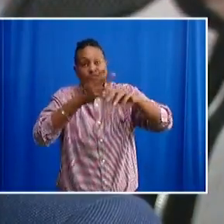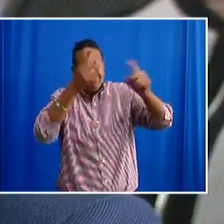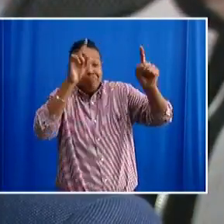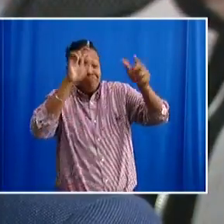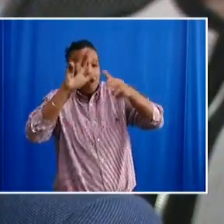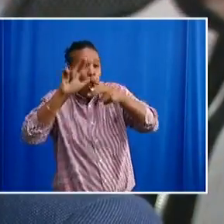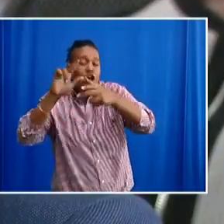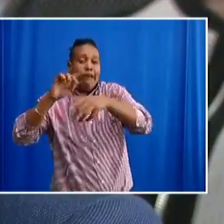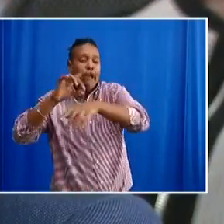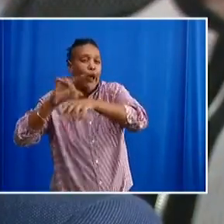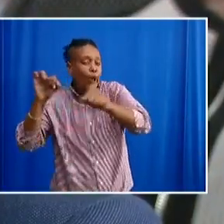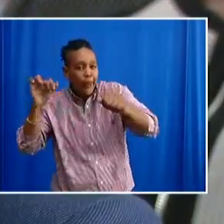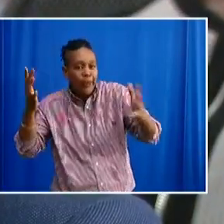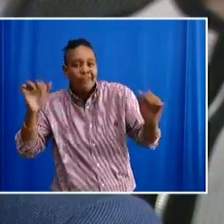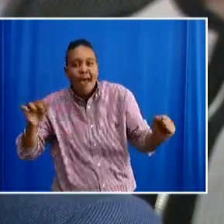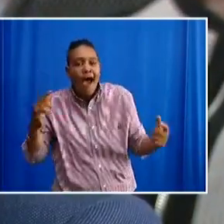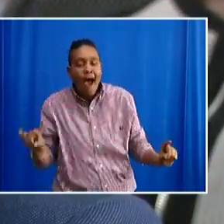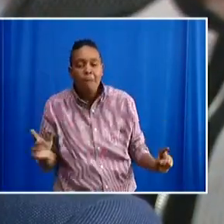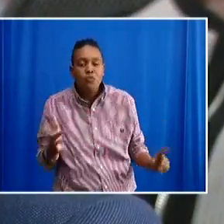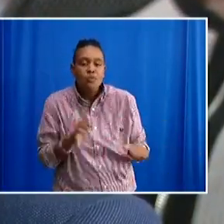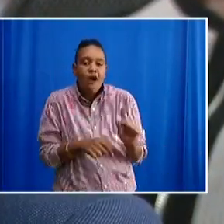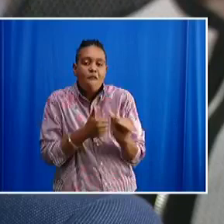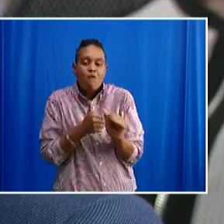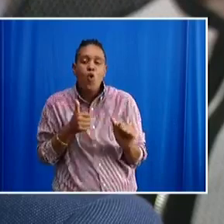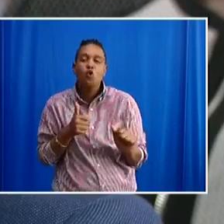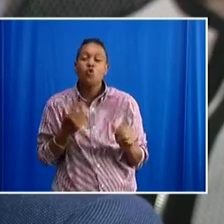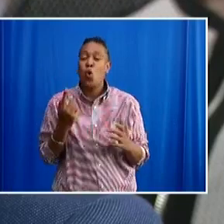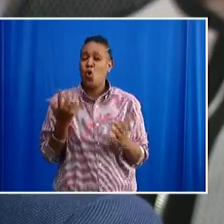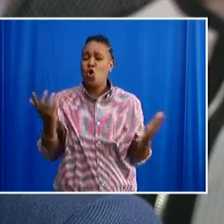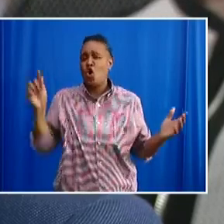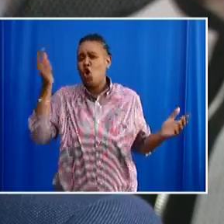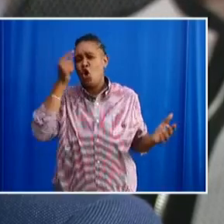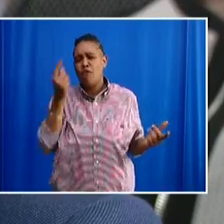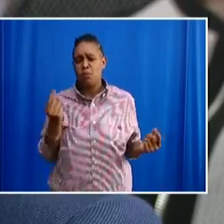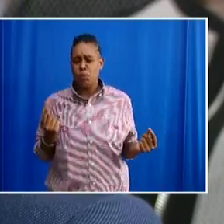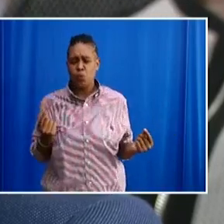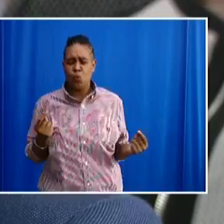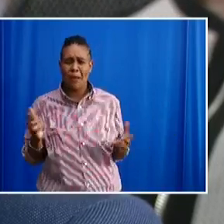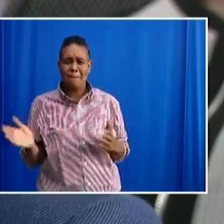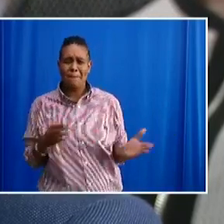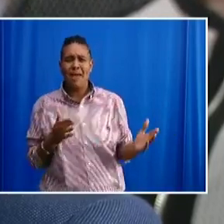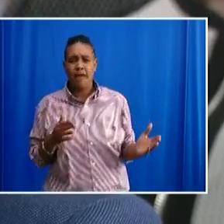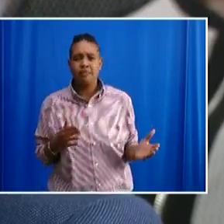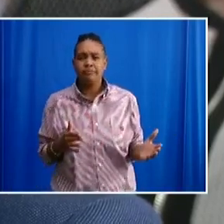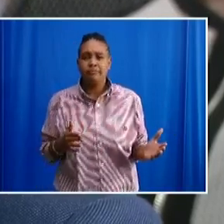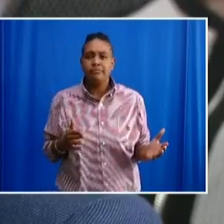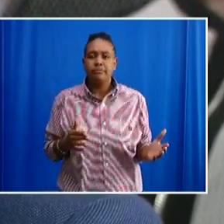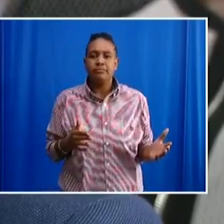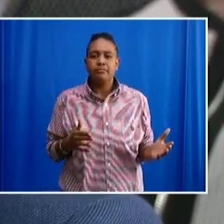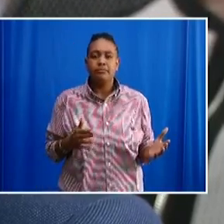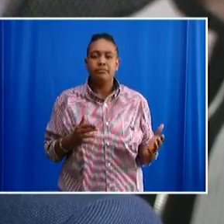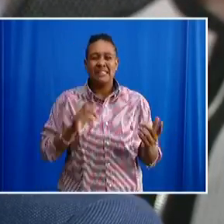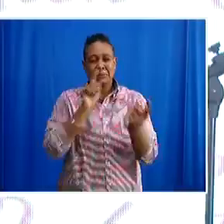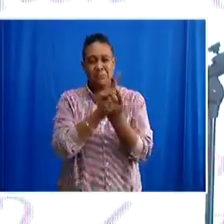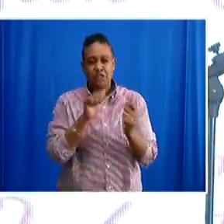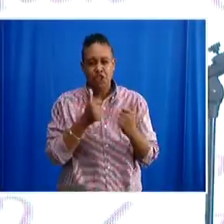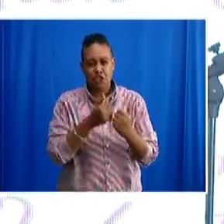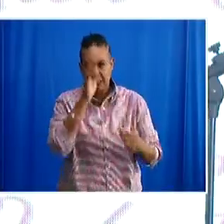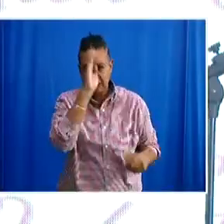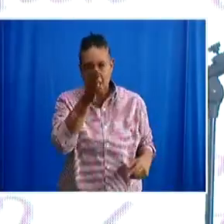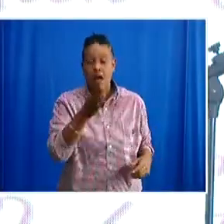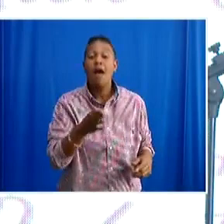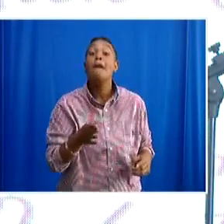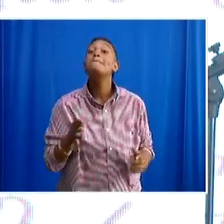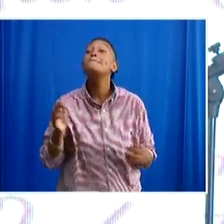the government intends to do is to meet this challenge head on and plan a priori